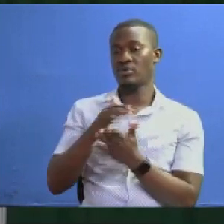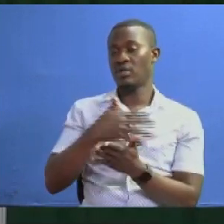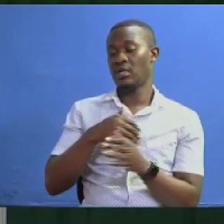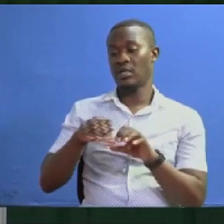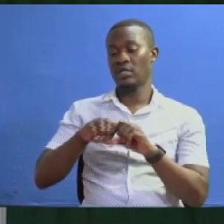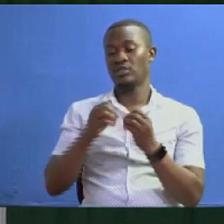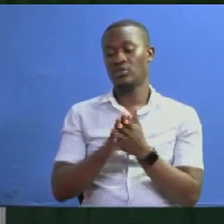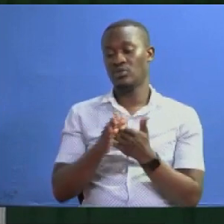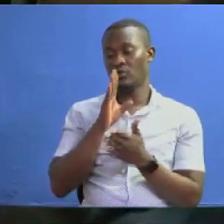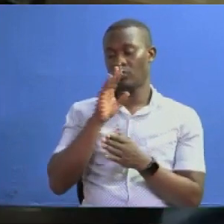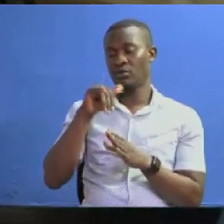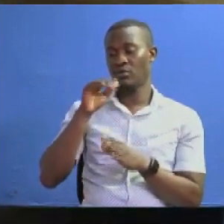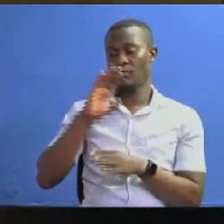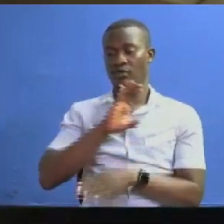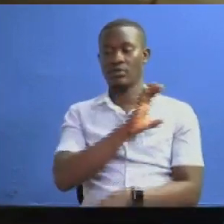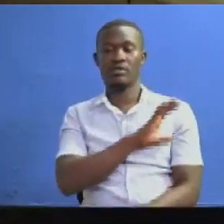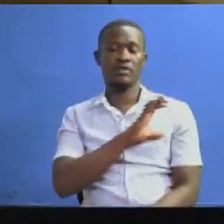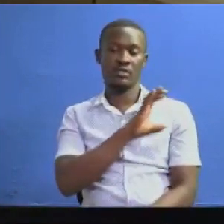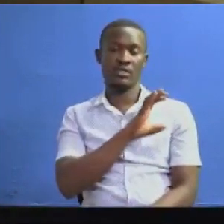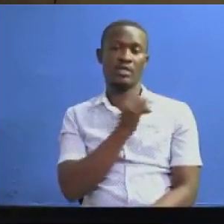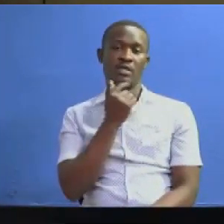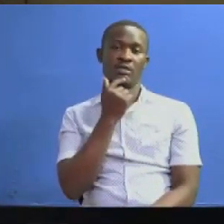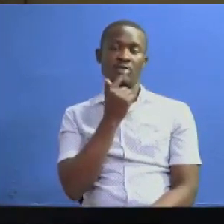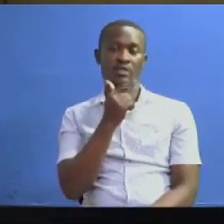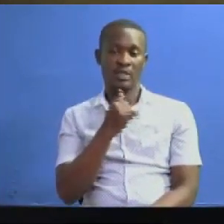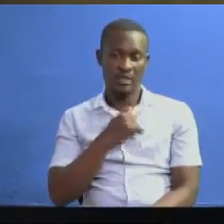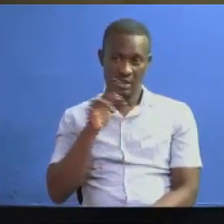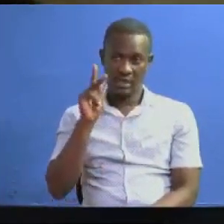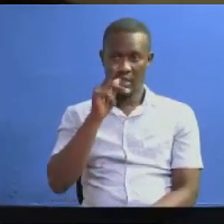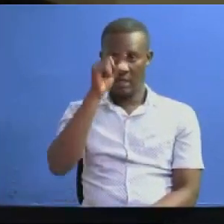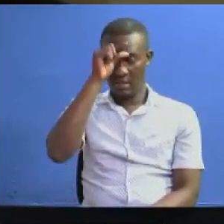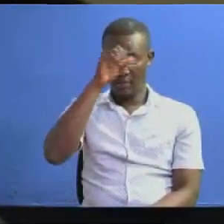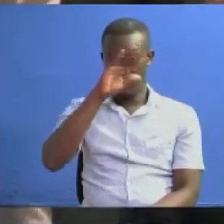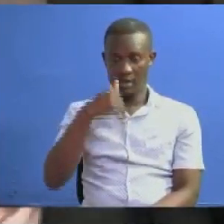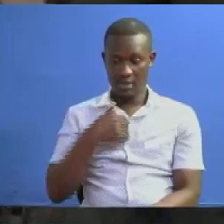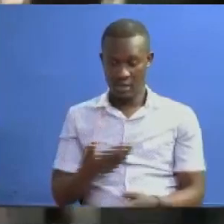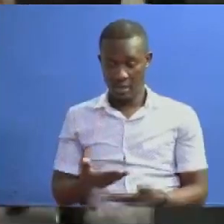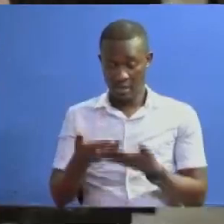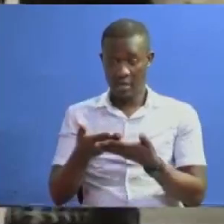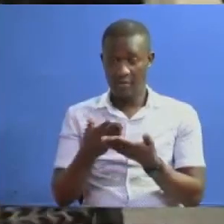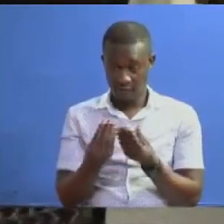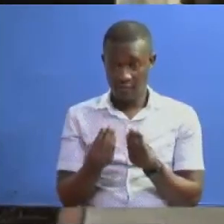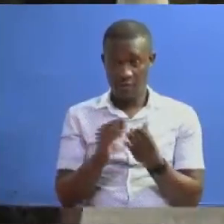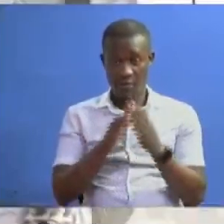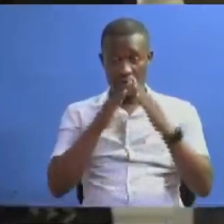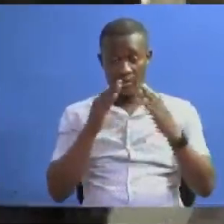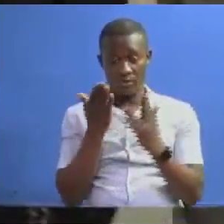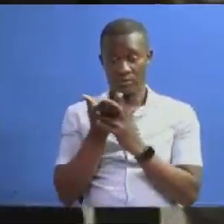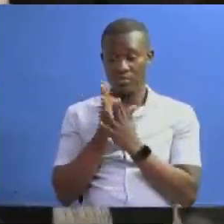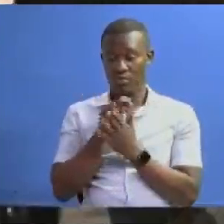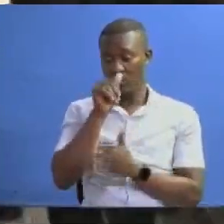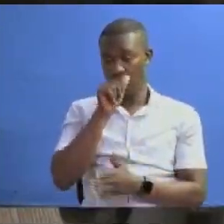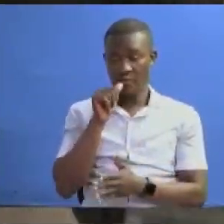social well-being of our citizens. The DP think that the government of Kenya will provide these affordable and worthy houses through